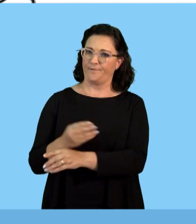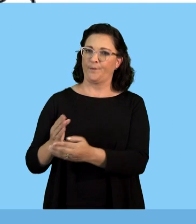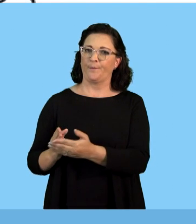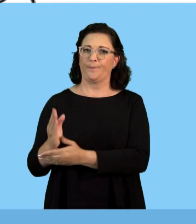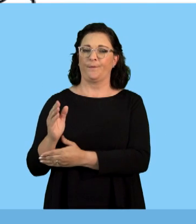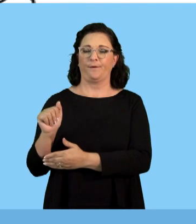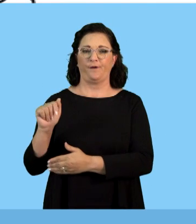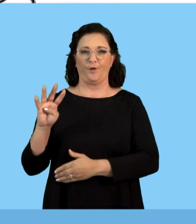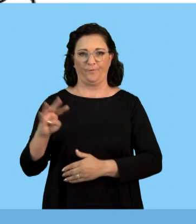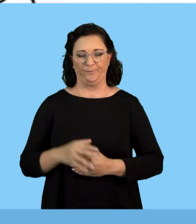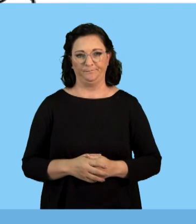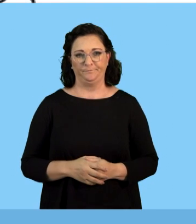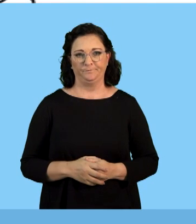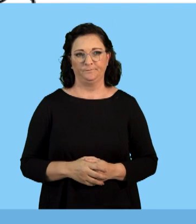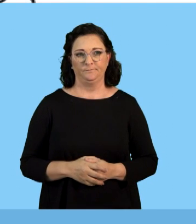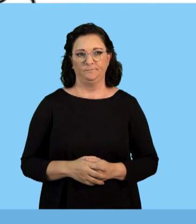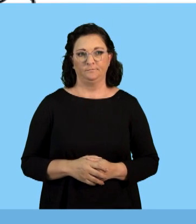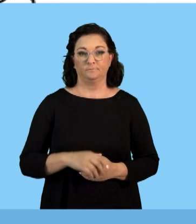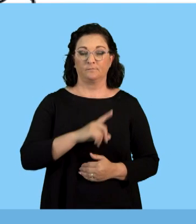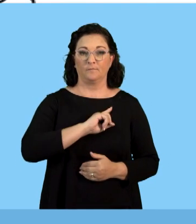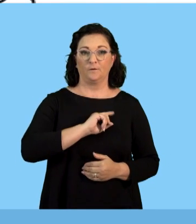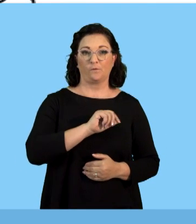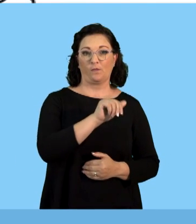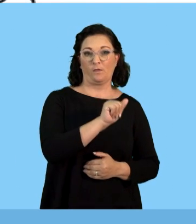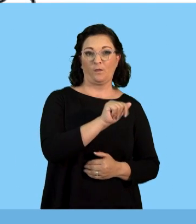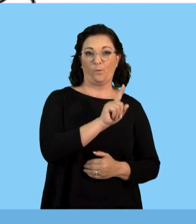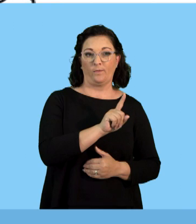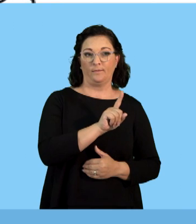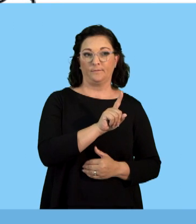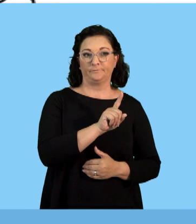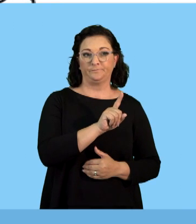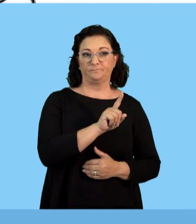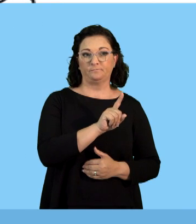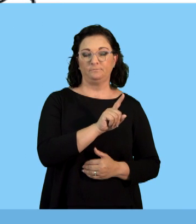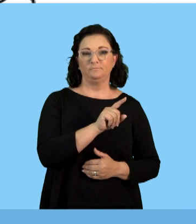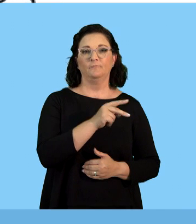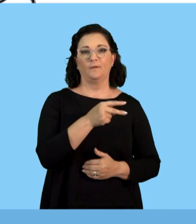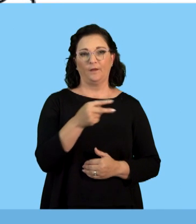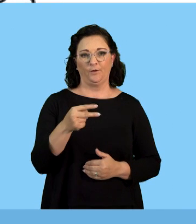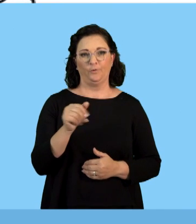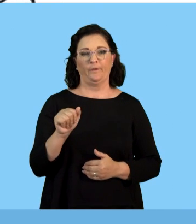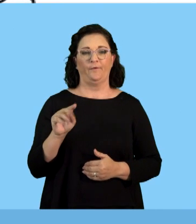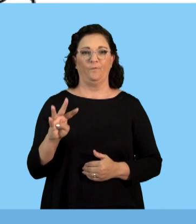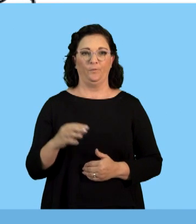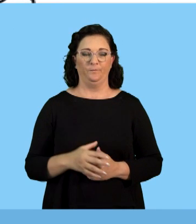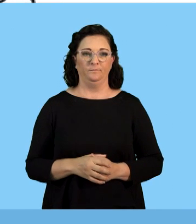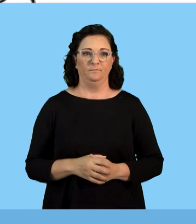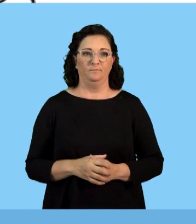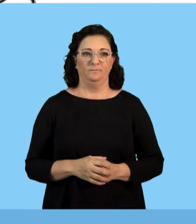same current will pass through A4, which then means that A1 is going to be equals